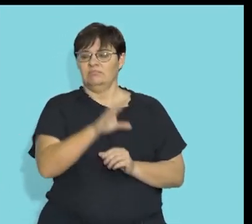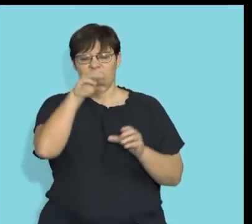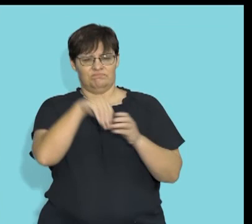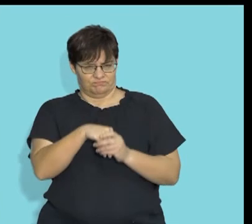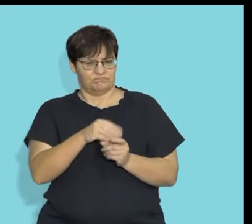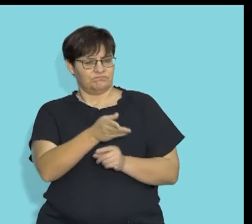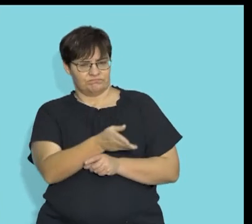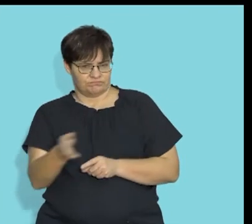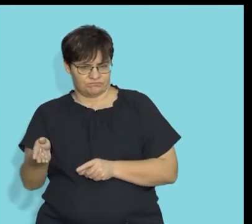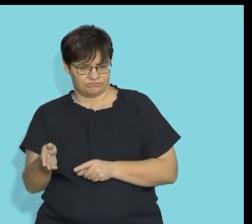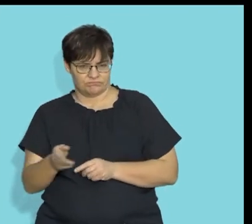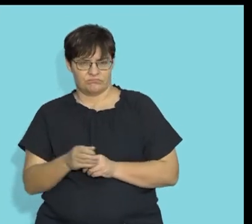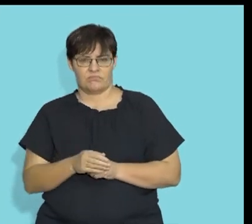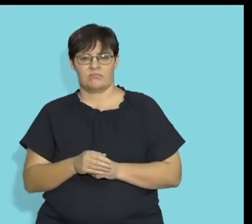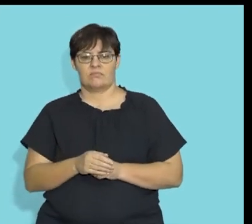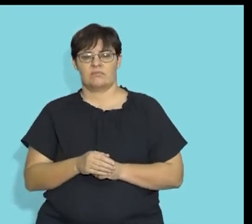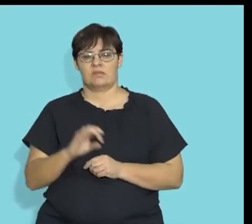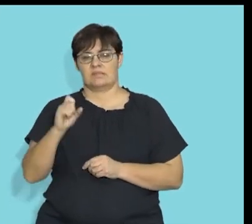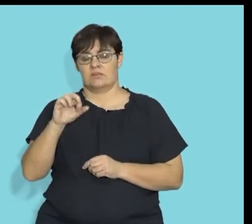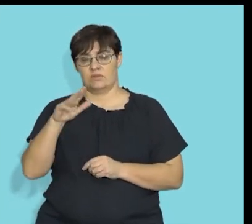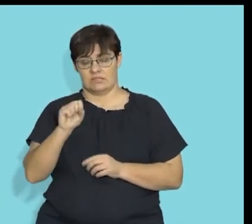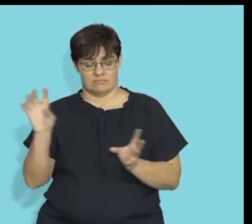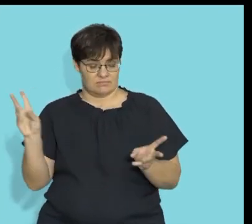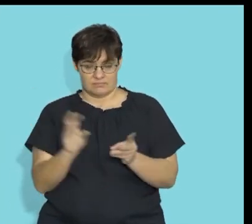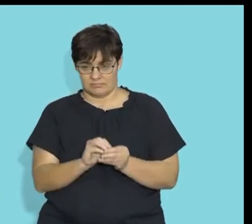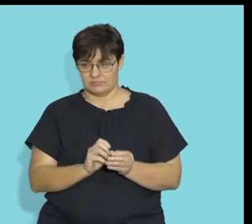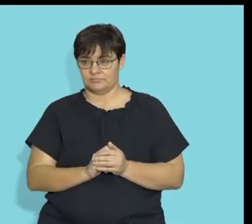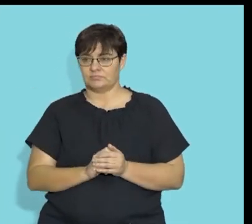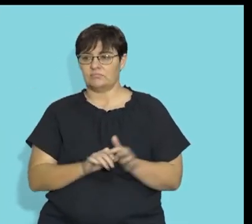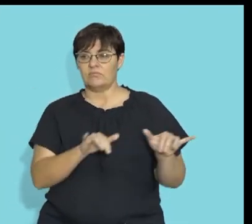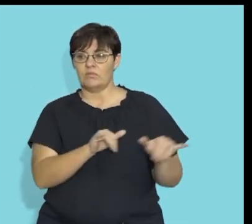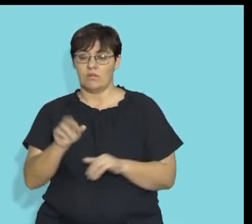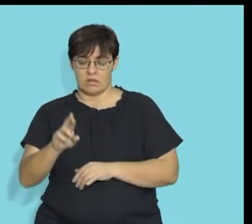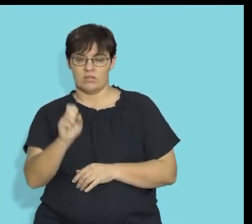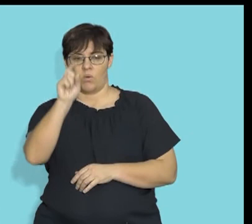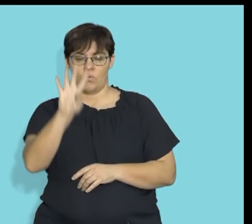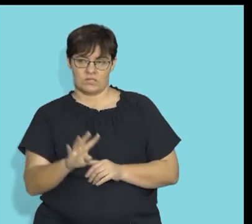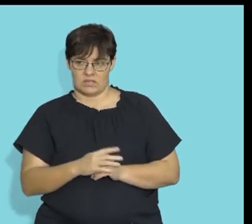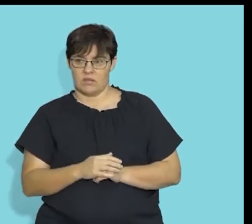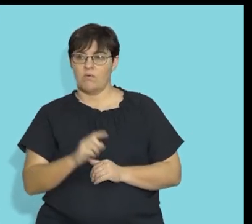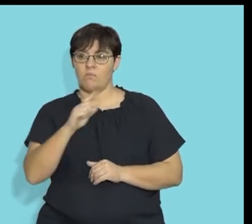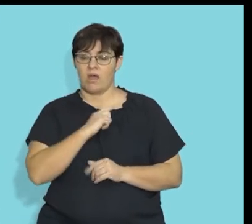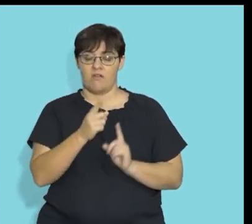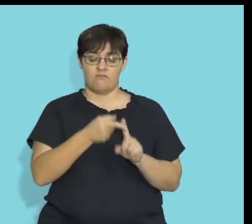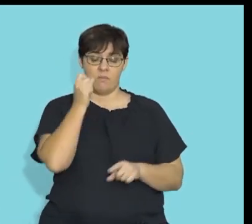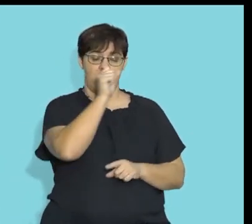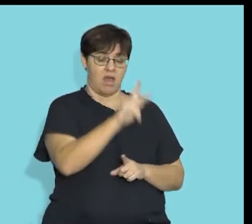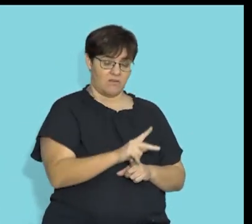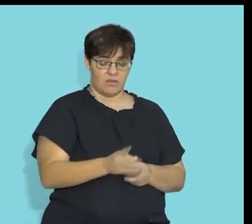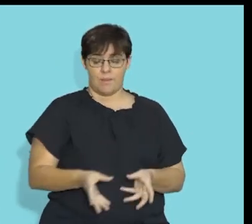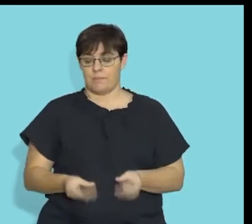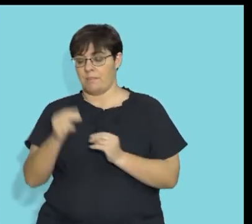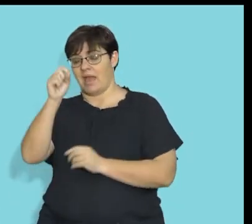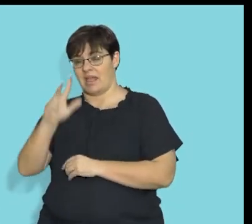term that's being involved in this actual series. The common ratio is a quarter because to